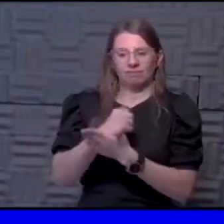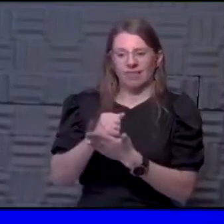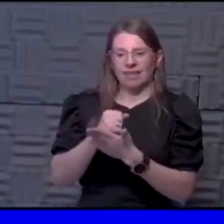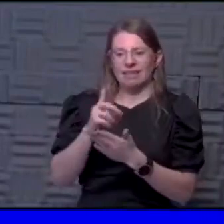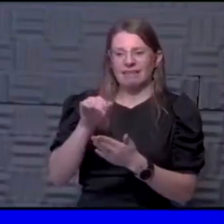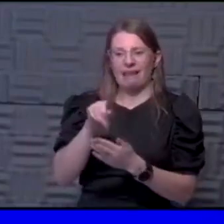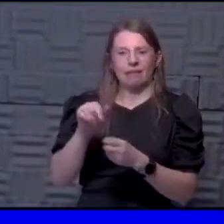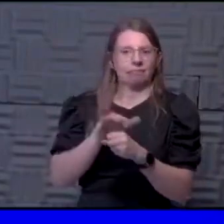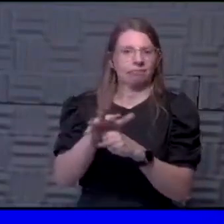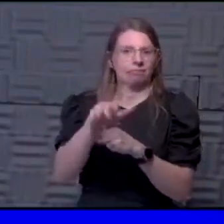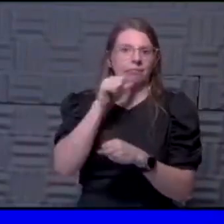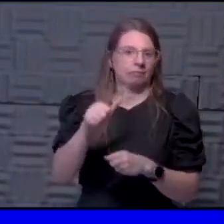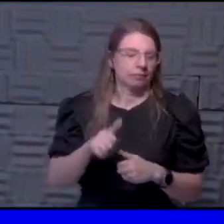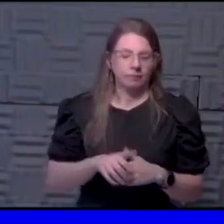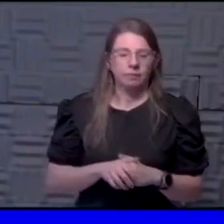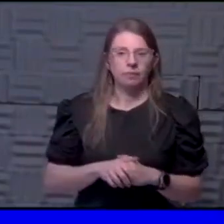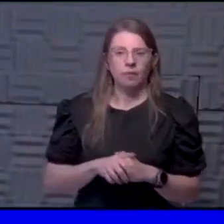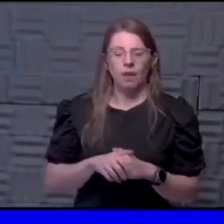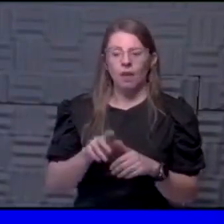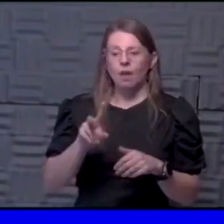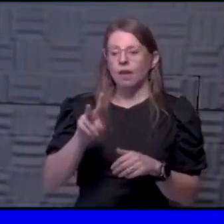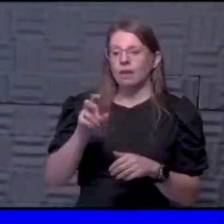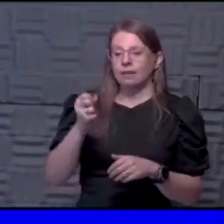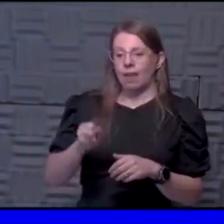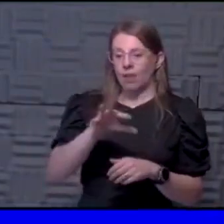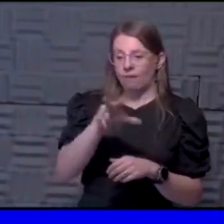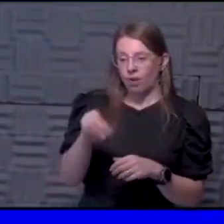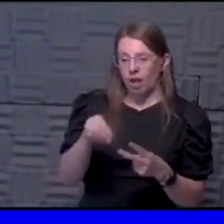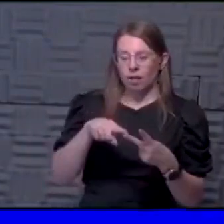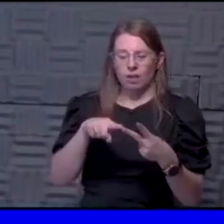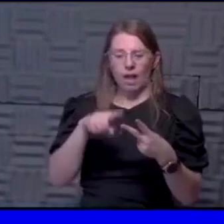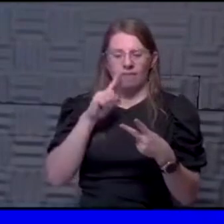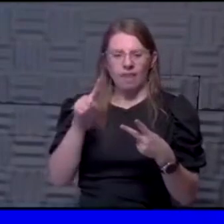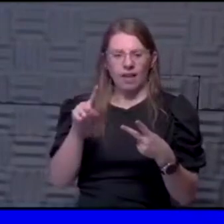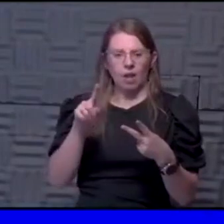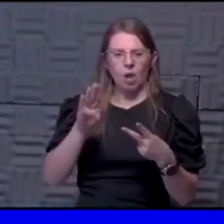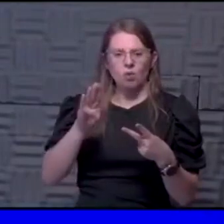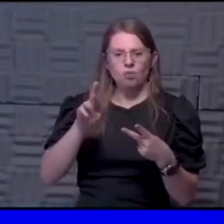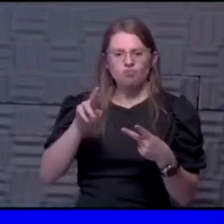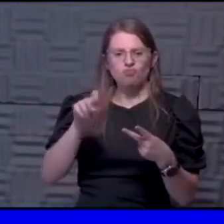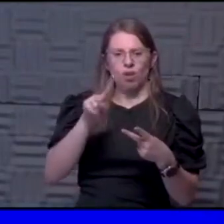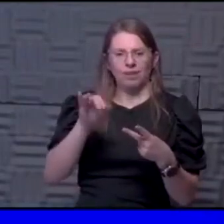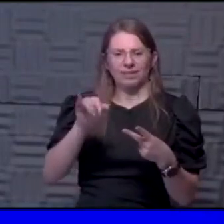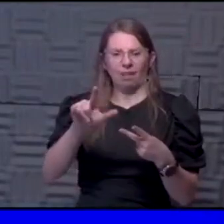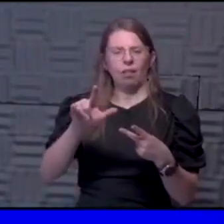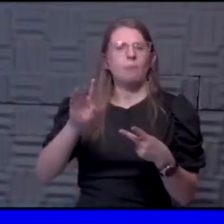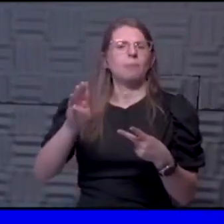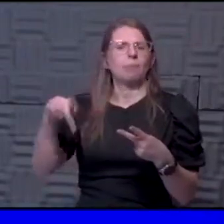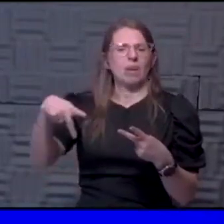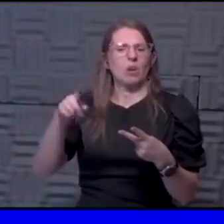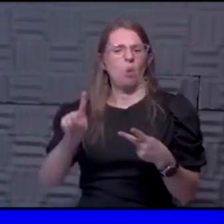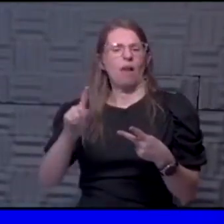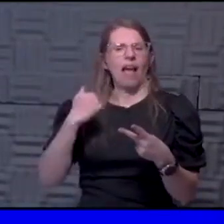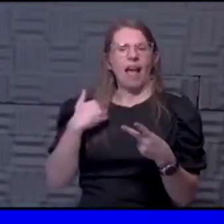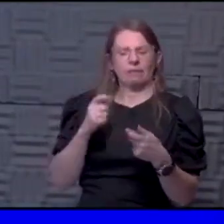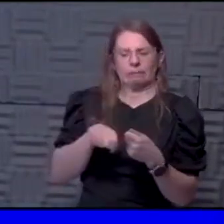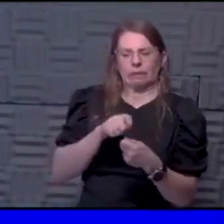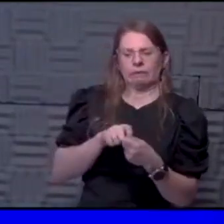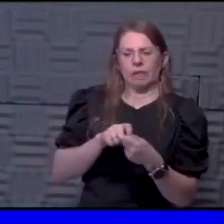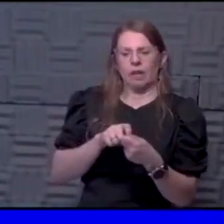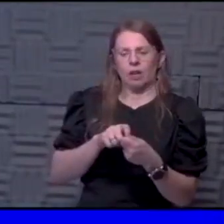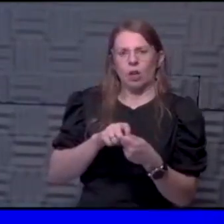particular, the variant identified in South Africa, and I believe also in Brazil, the P1, both have a certain mutation,